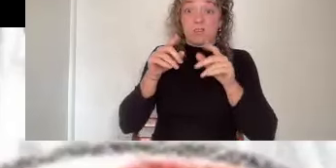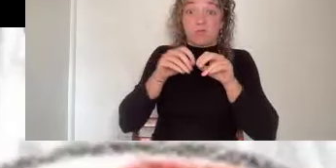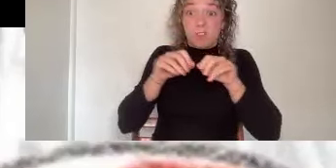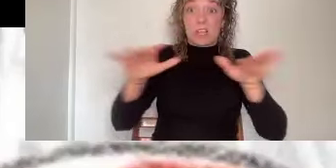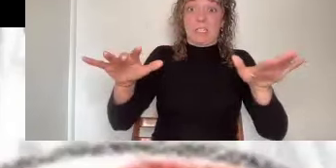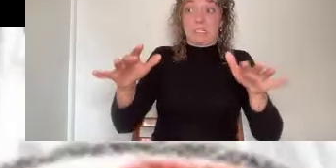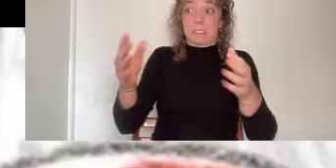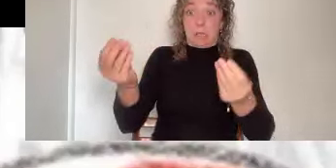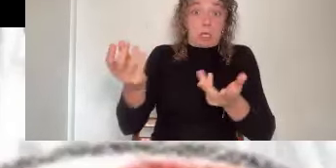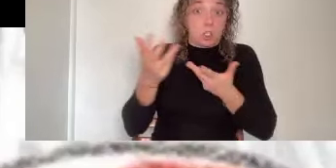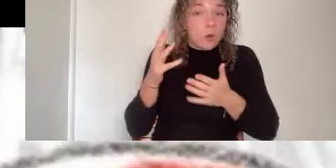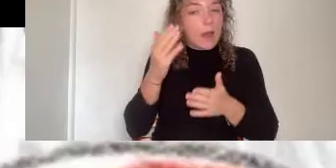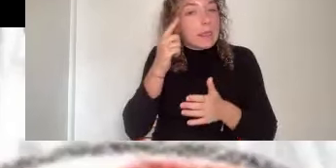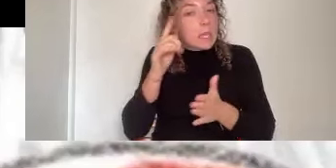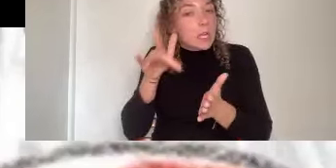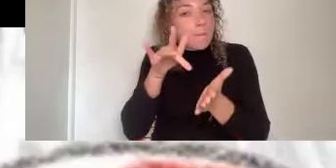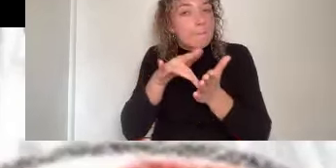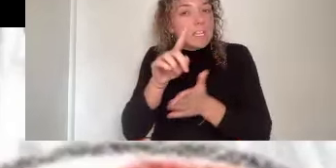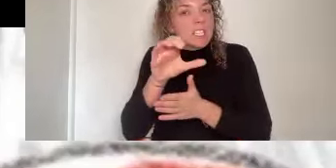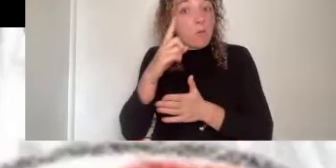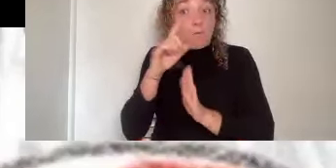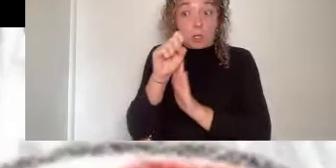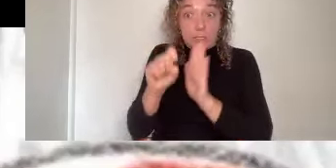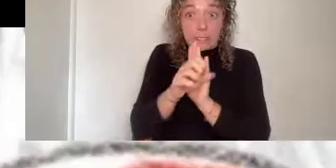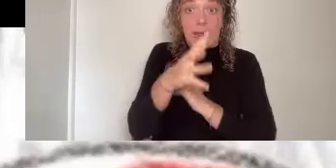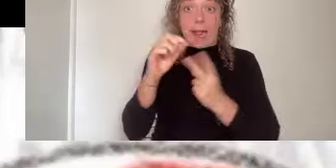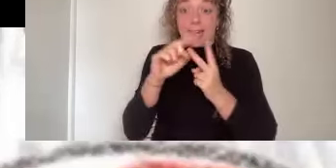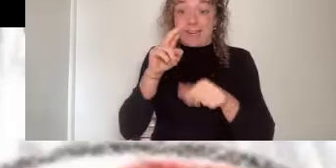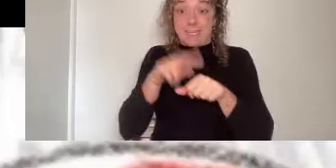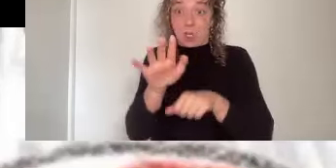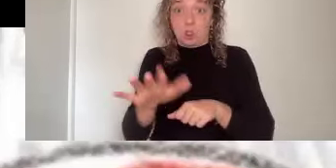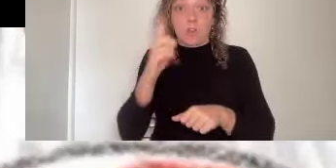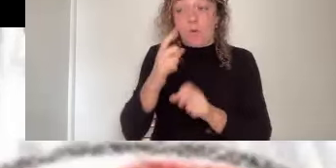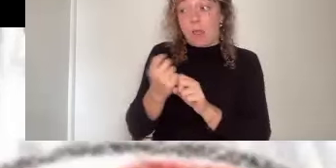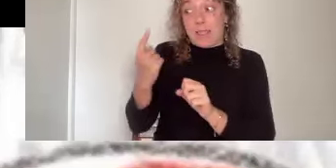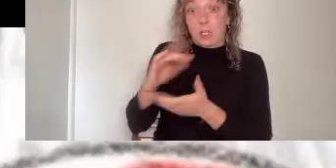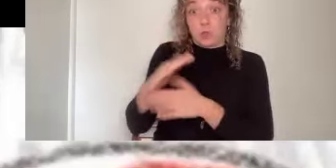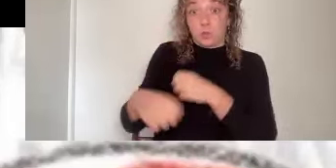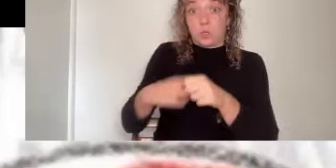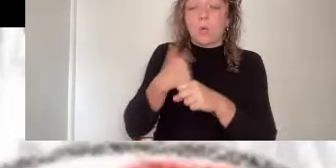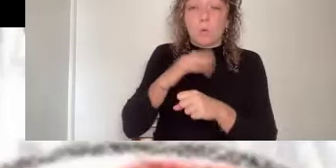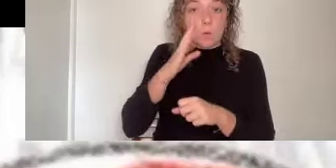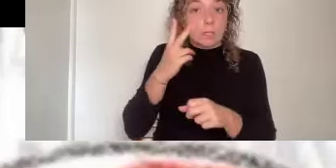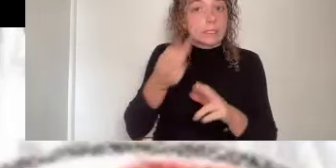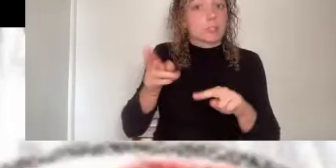in mid-December for the state and nation for last school year, we will see an increase from these numbers.